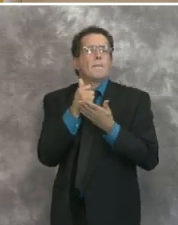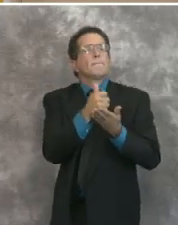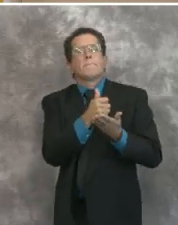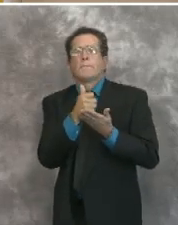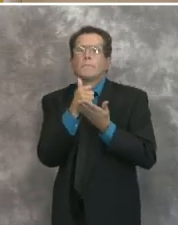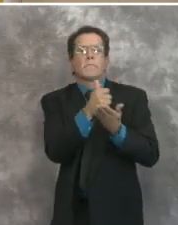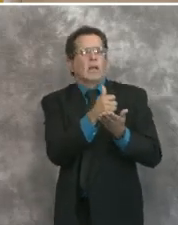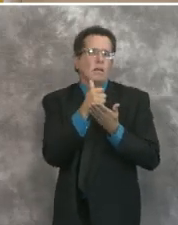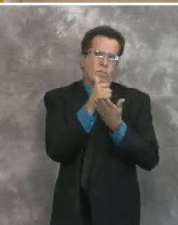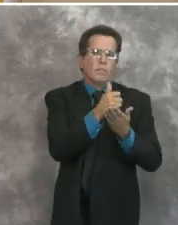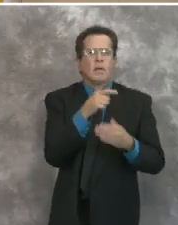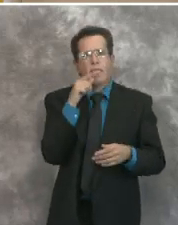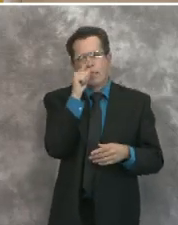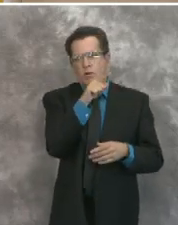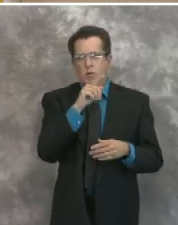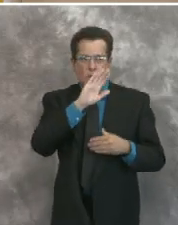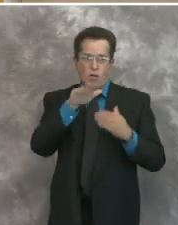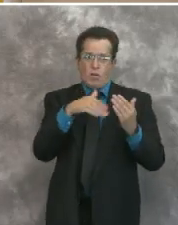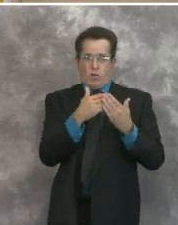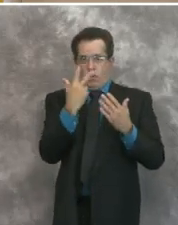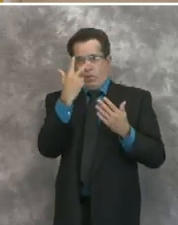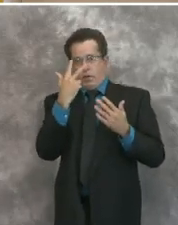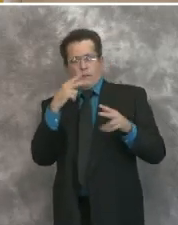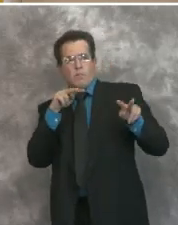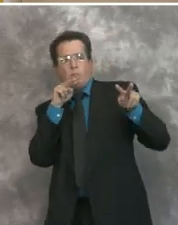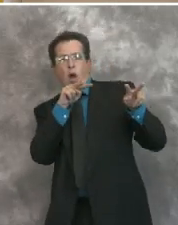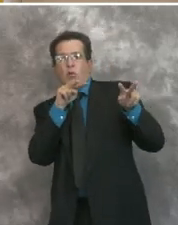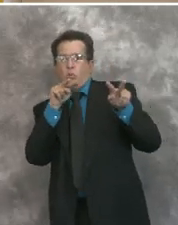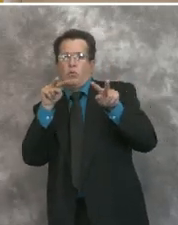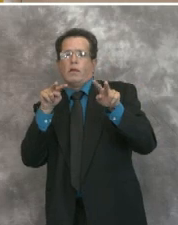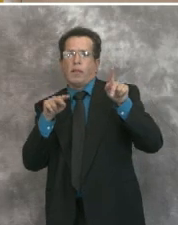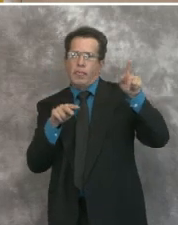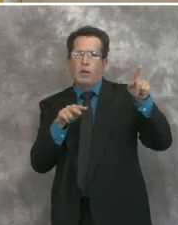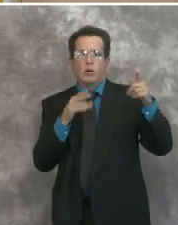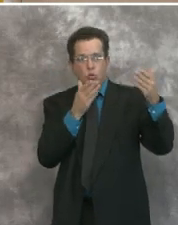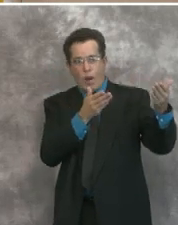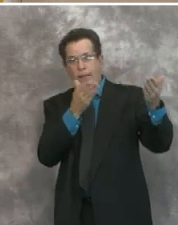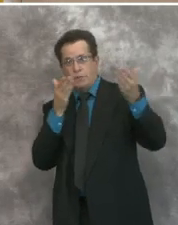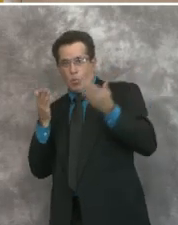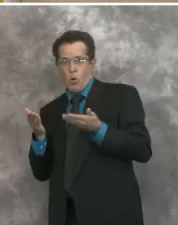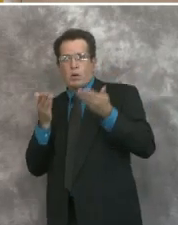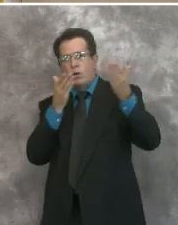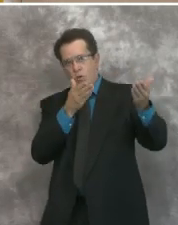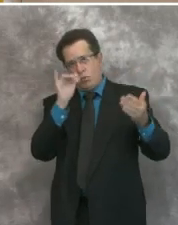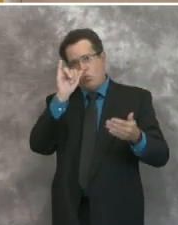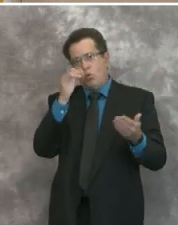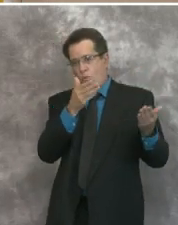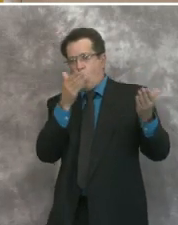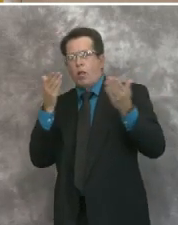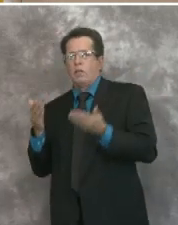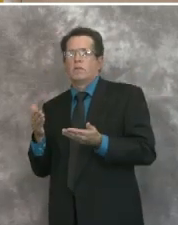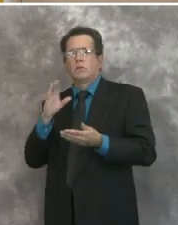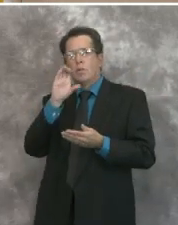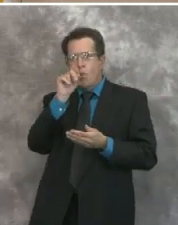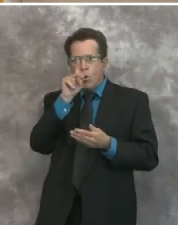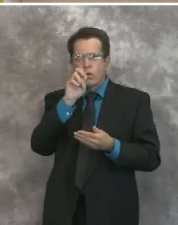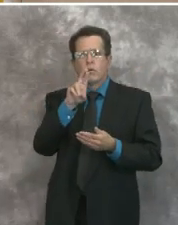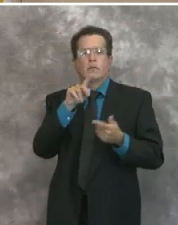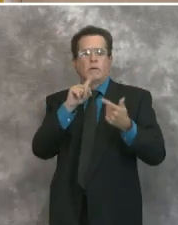three systems are closely monitoring the impact, transports that come across the border, as well